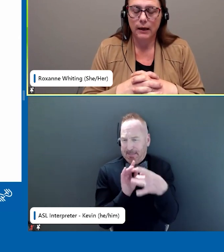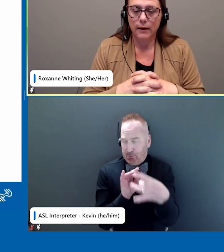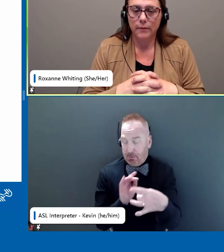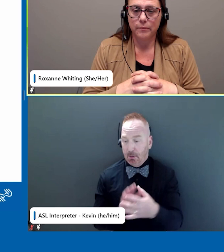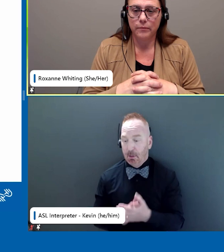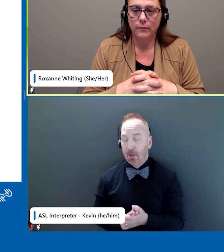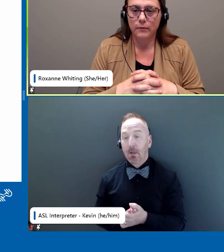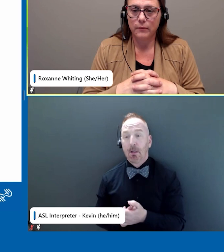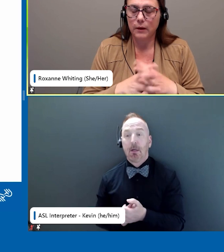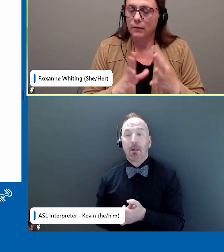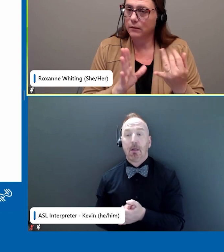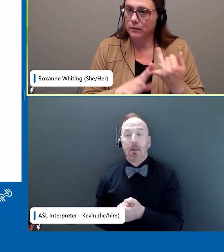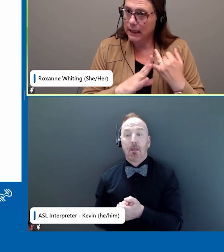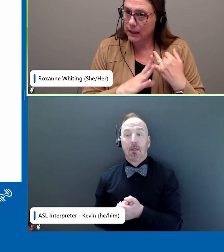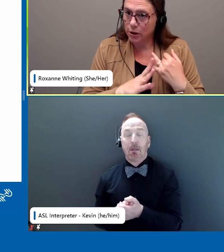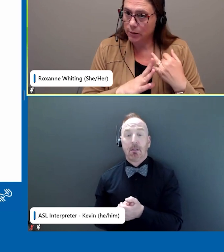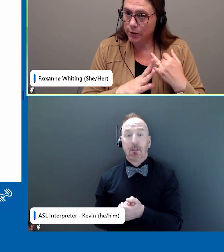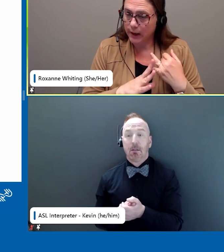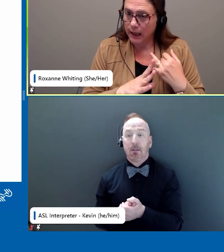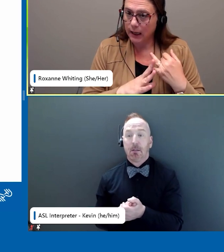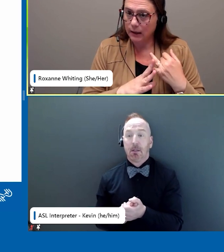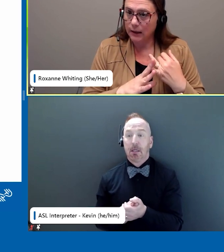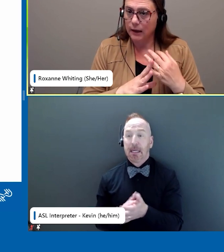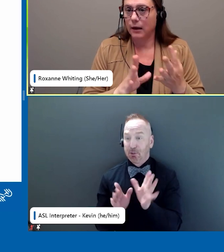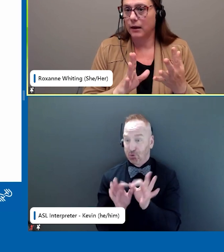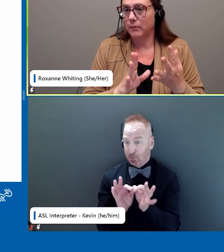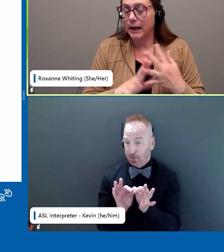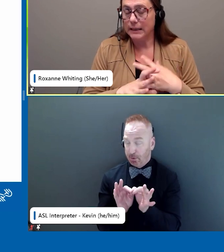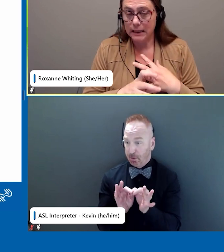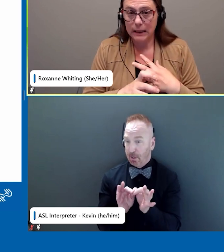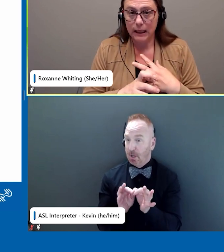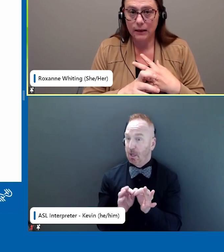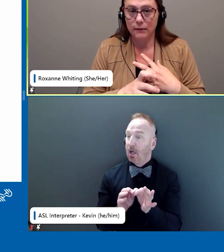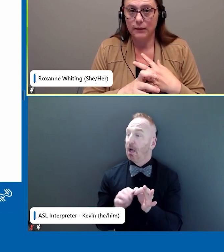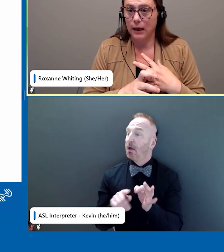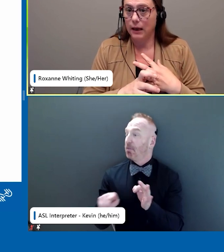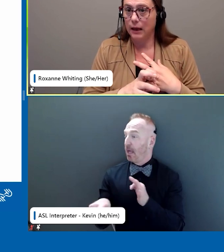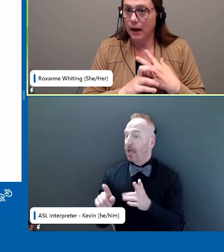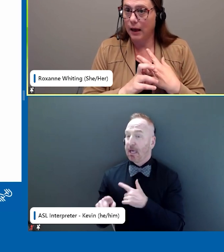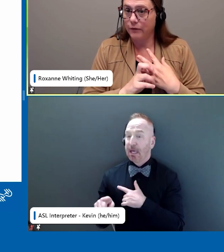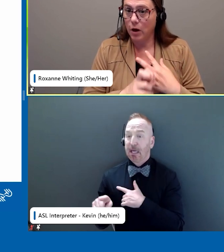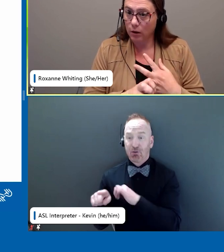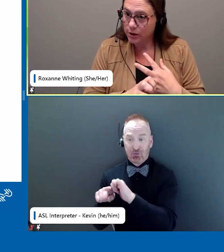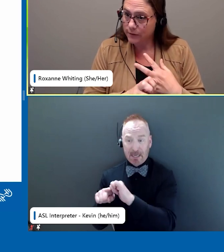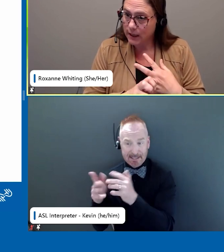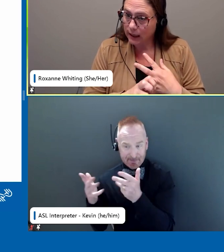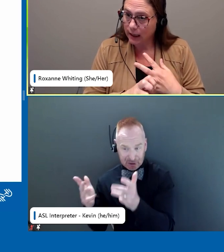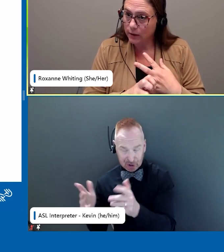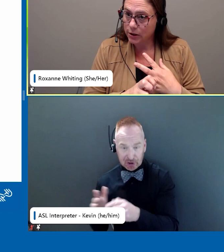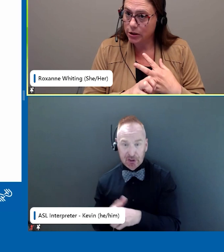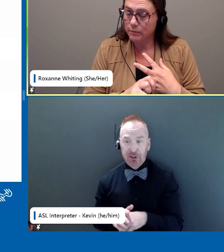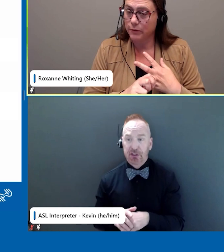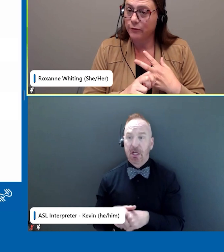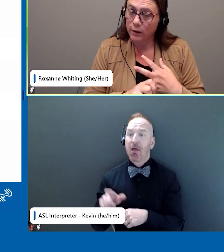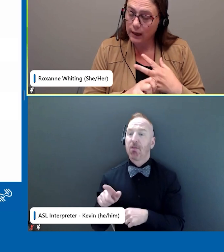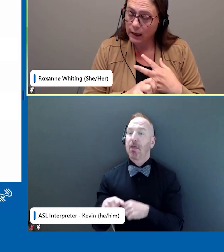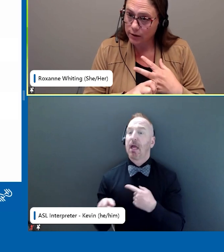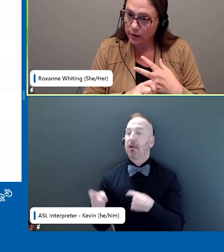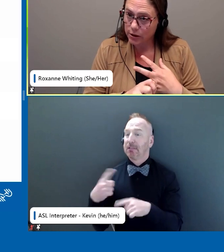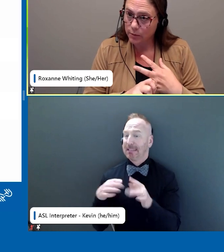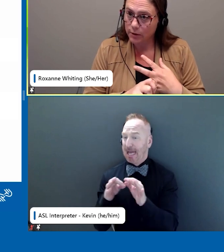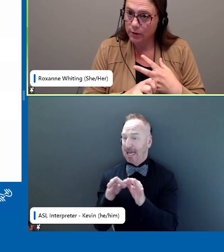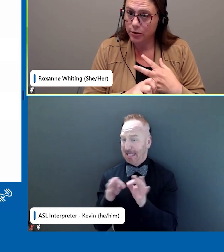Interpreters take interpreter training. Ideally, they have knowledge of sign language